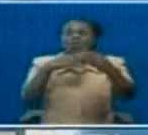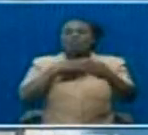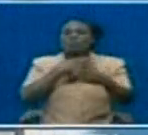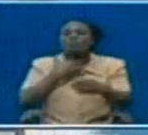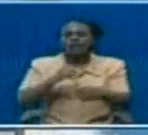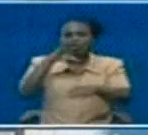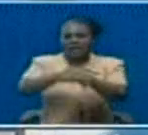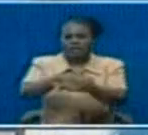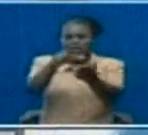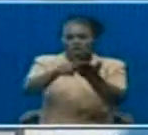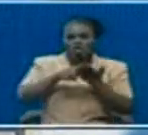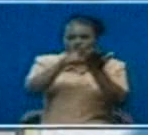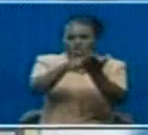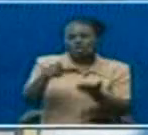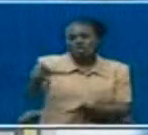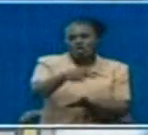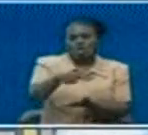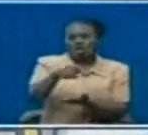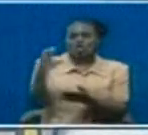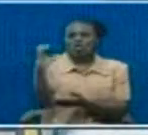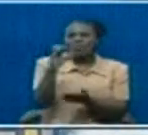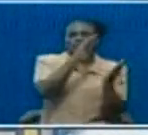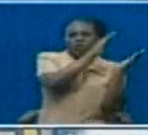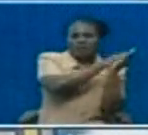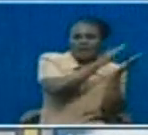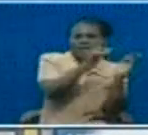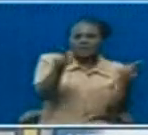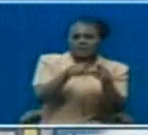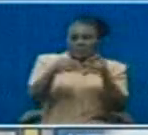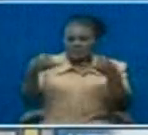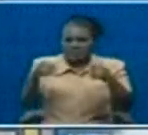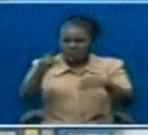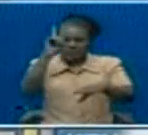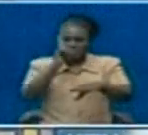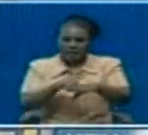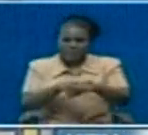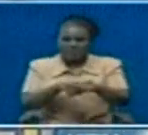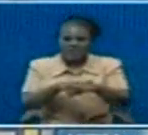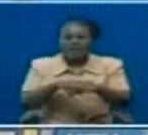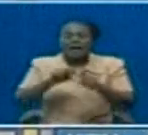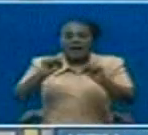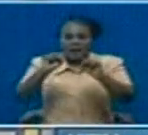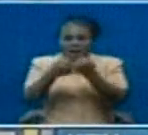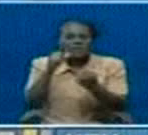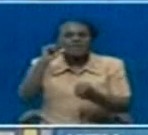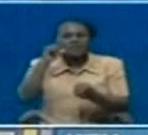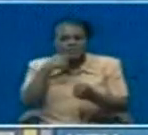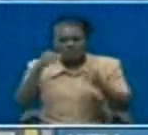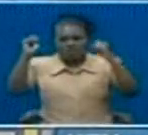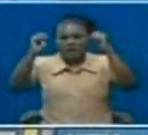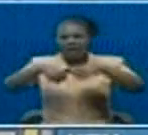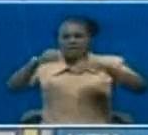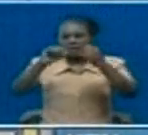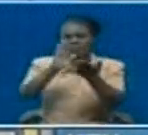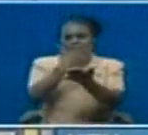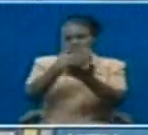the local commercial banks to secure public projects and are implemented on time. The latest move is part of a tripartite agreement between the